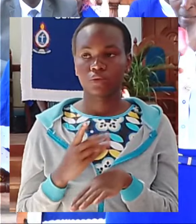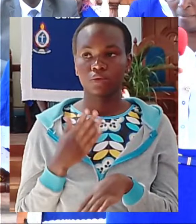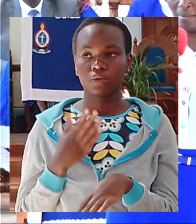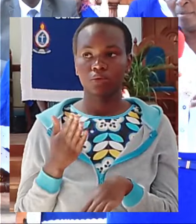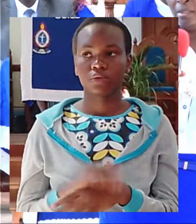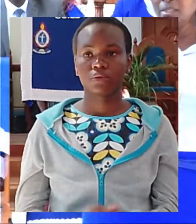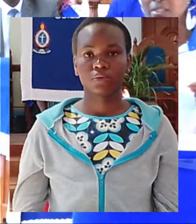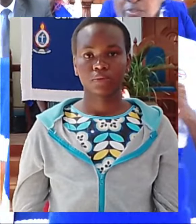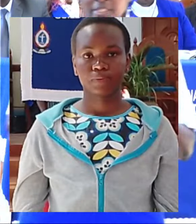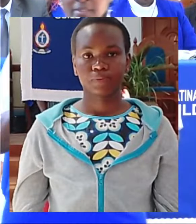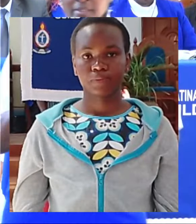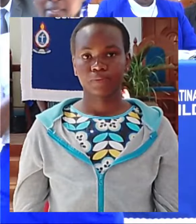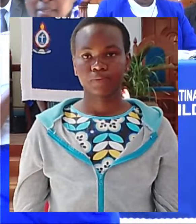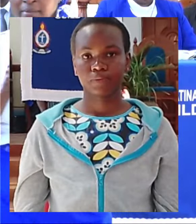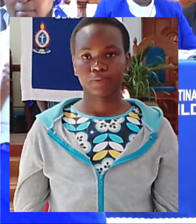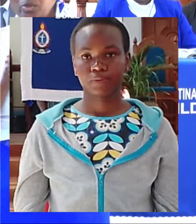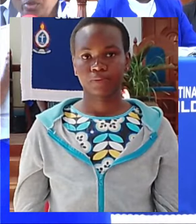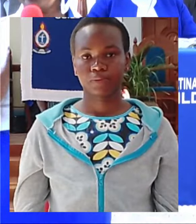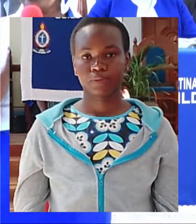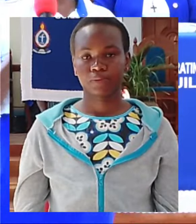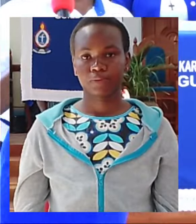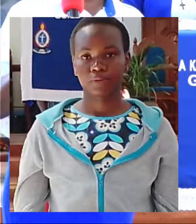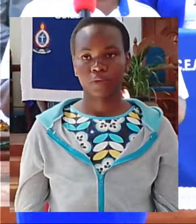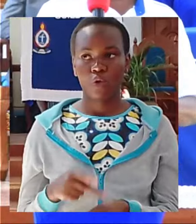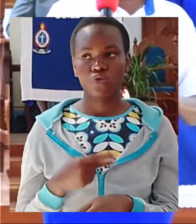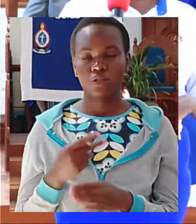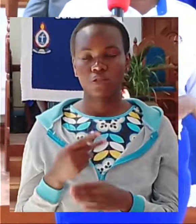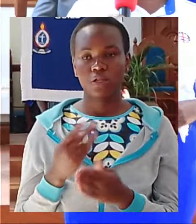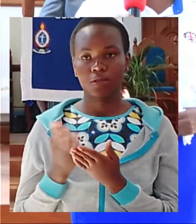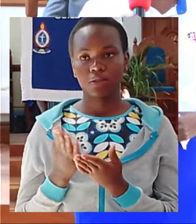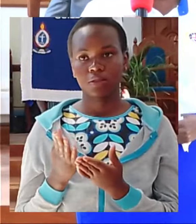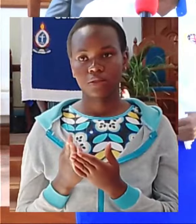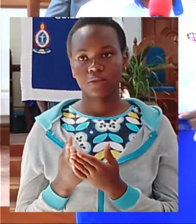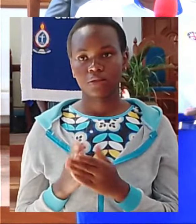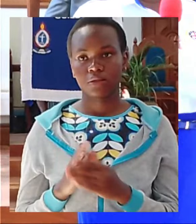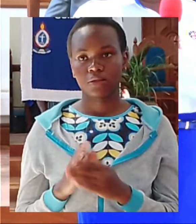in during the Kikuyu service or the second service.